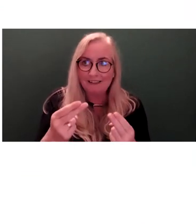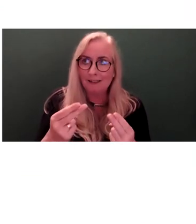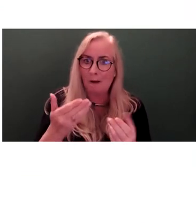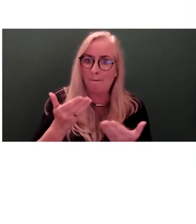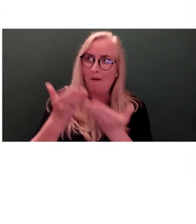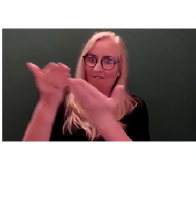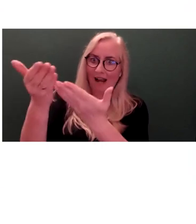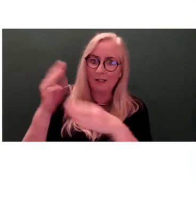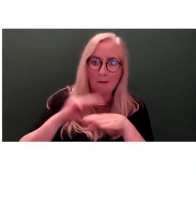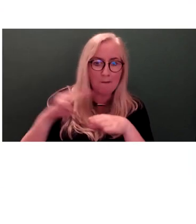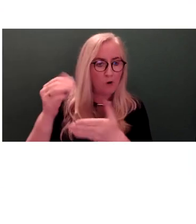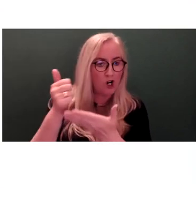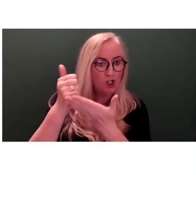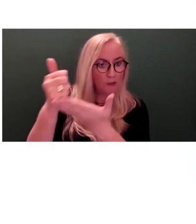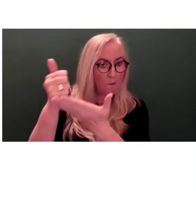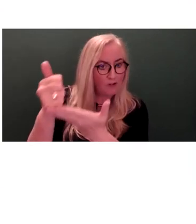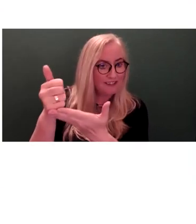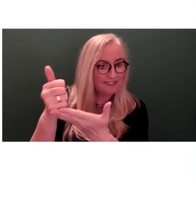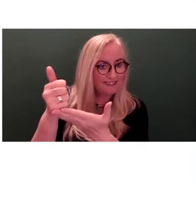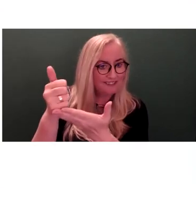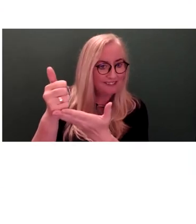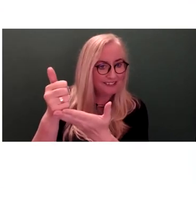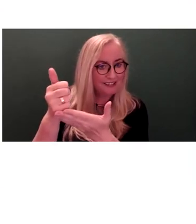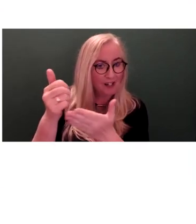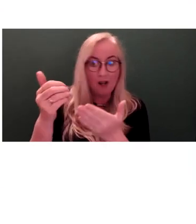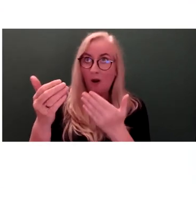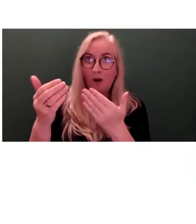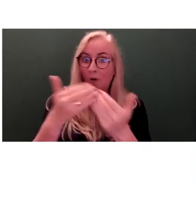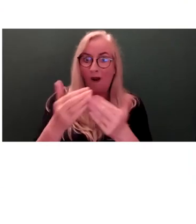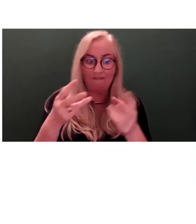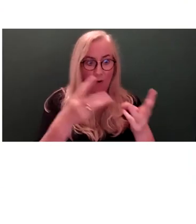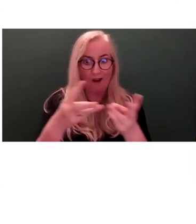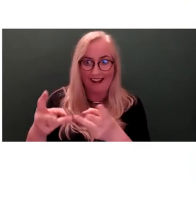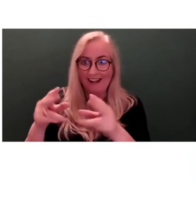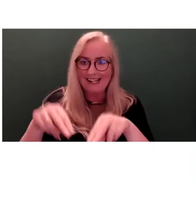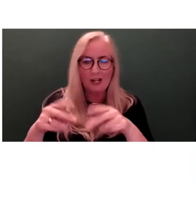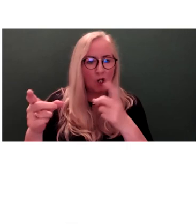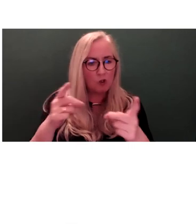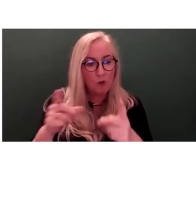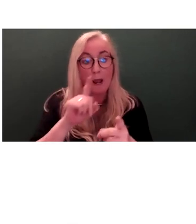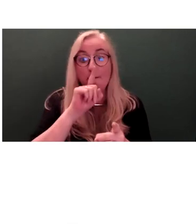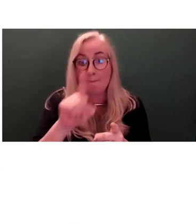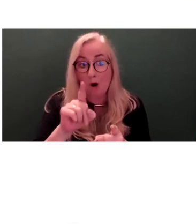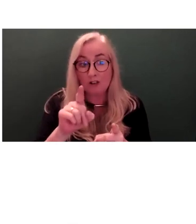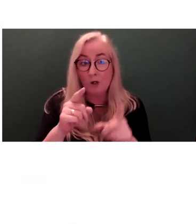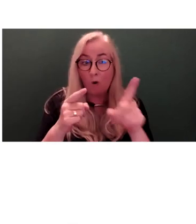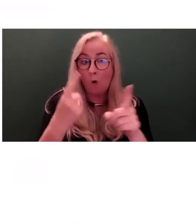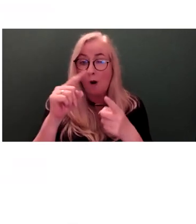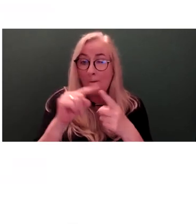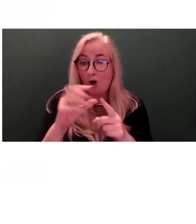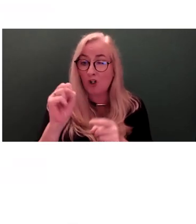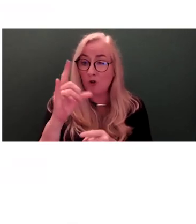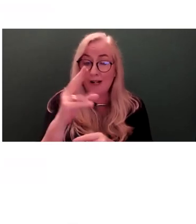supports along whatever, you know, means that can be done. But to pick up a point that Shonan made, there is